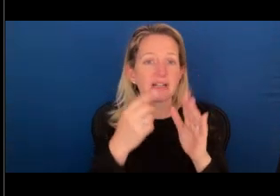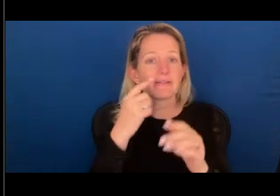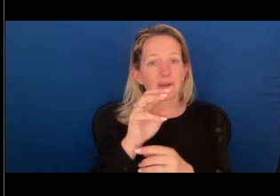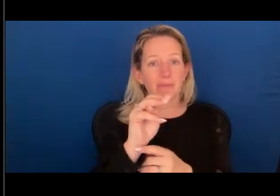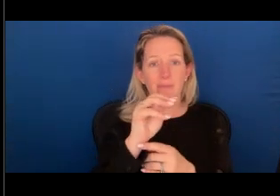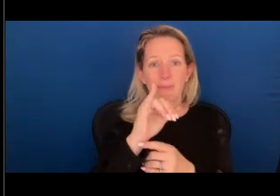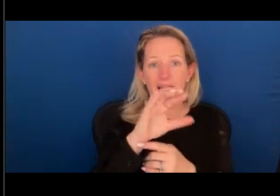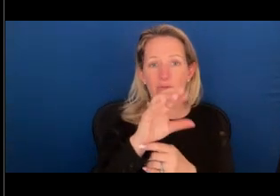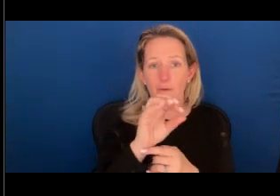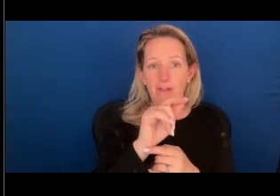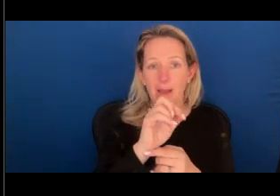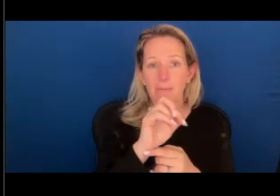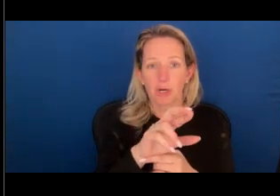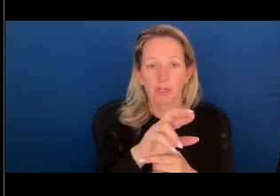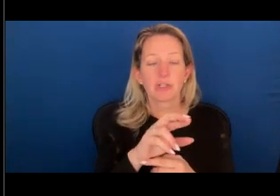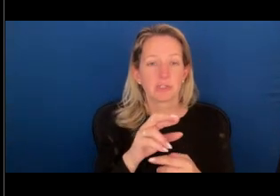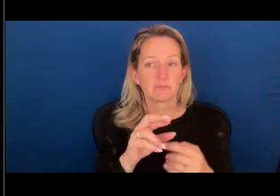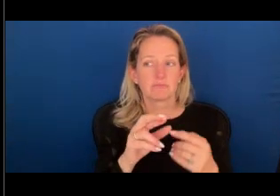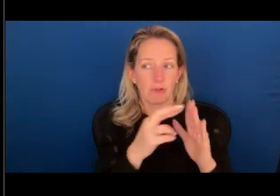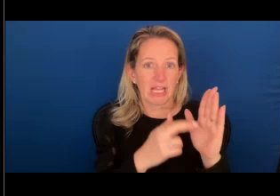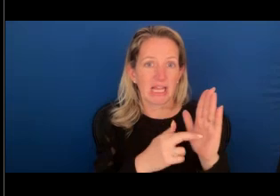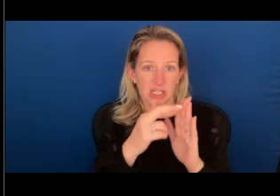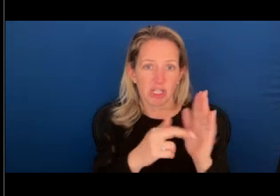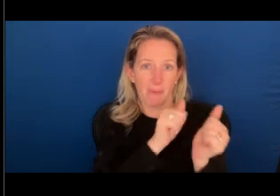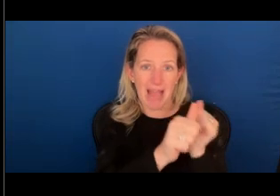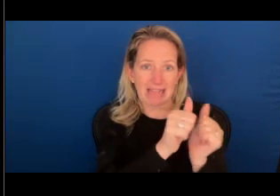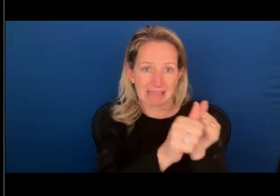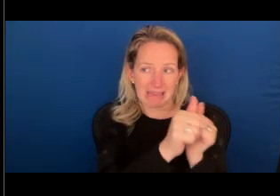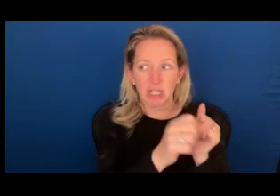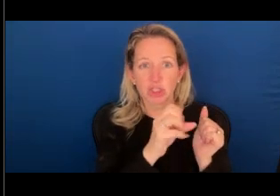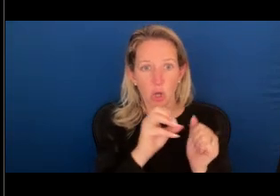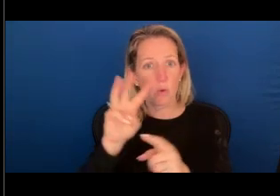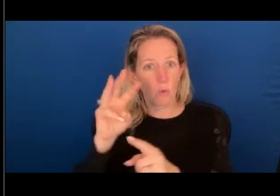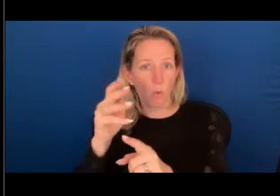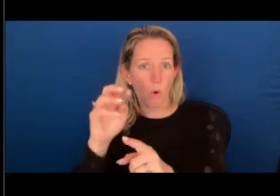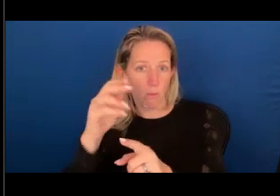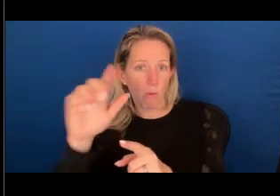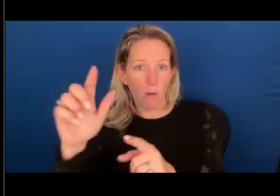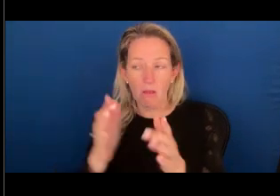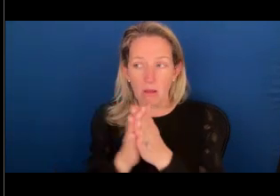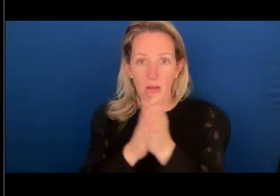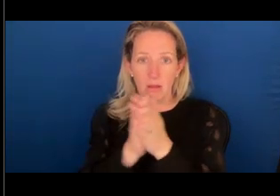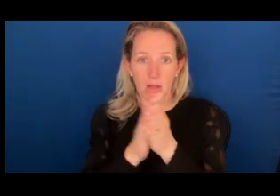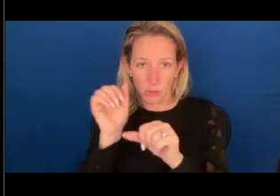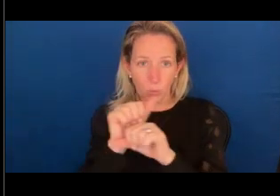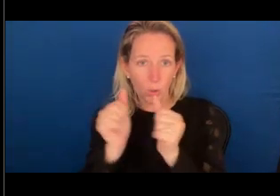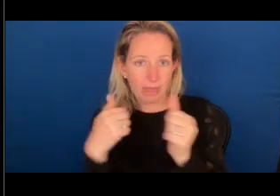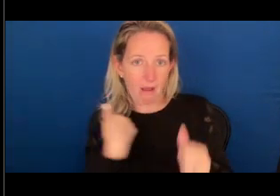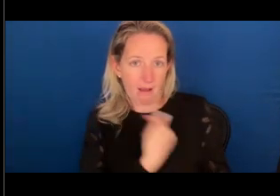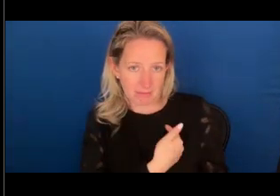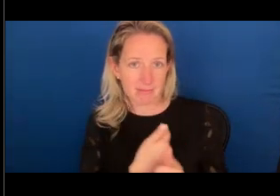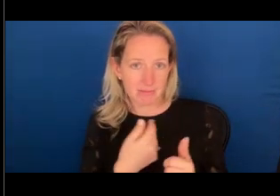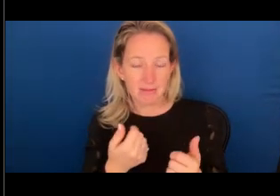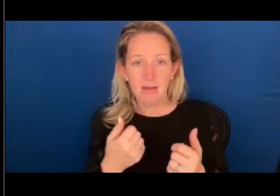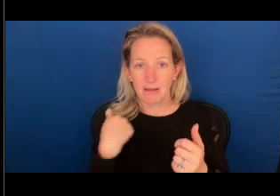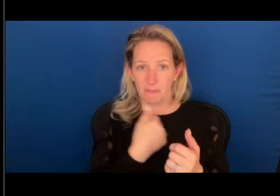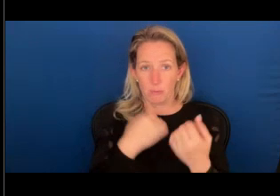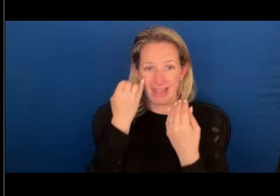So for that reason, they told me that they are very interested in working together with us if we can make this kind of